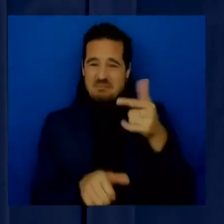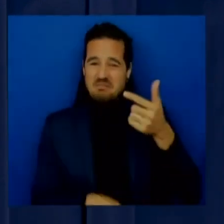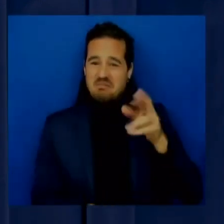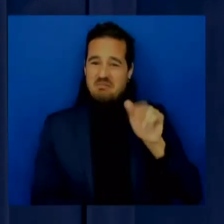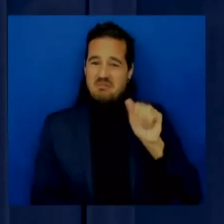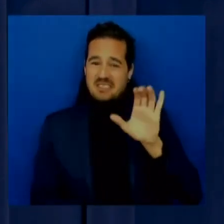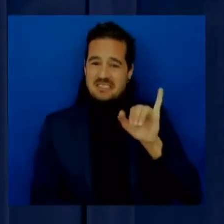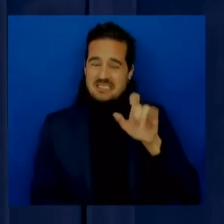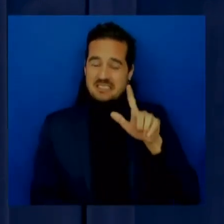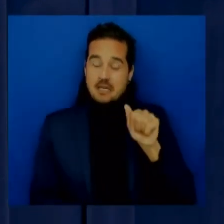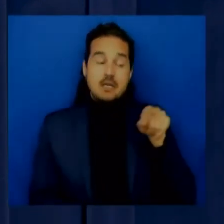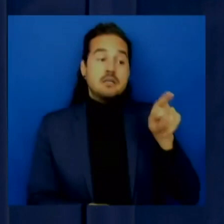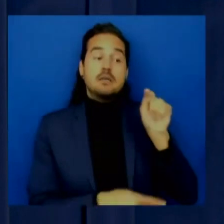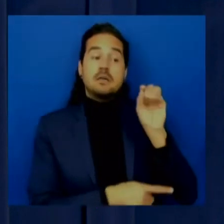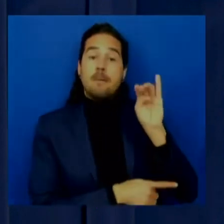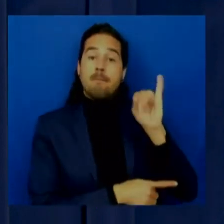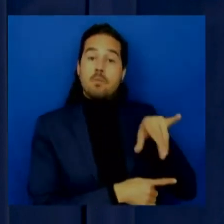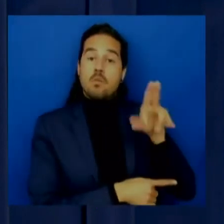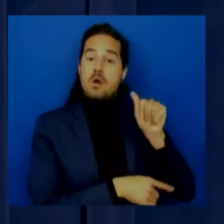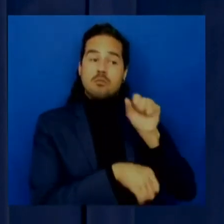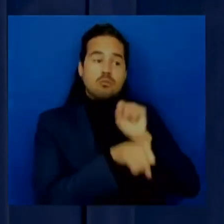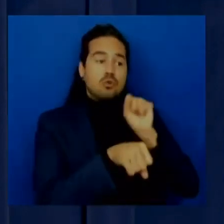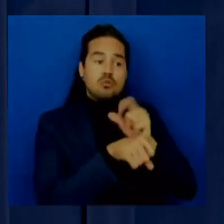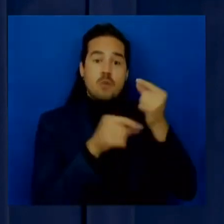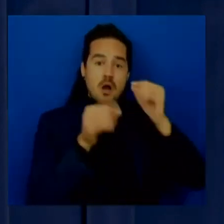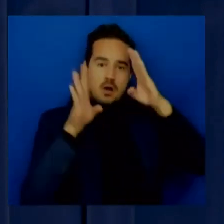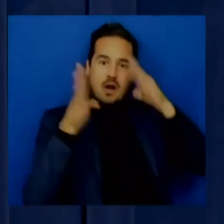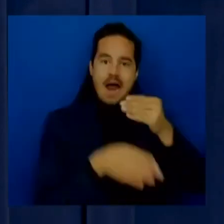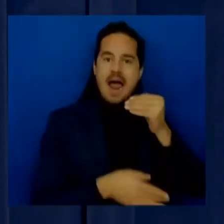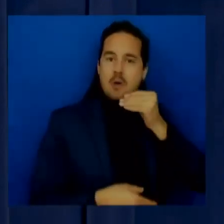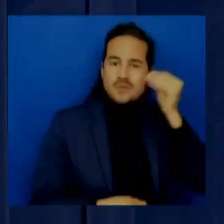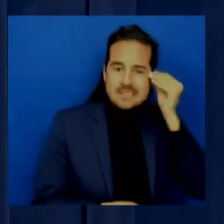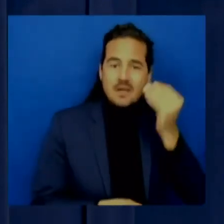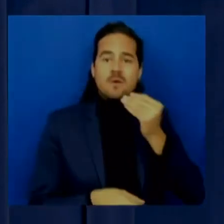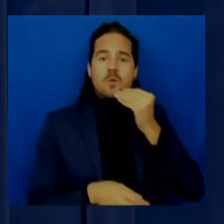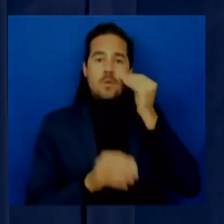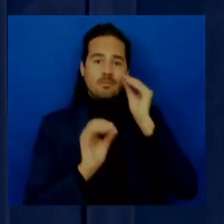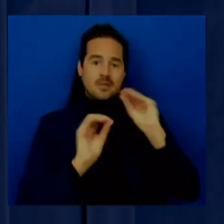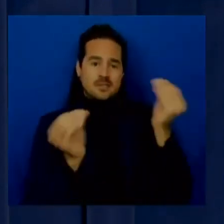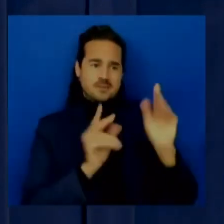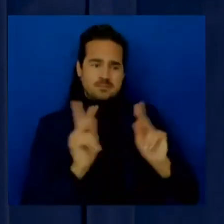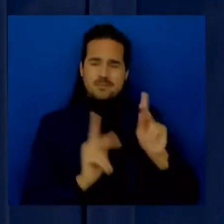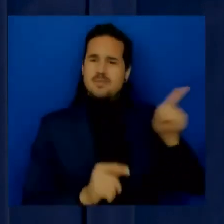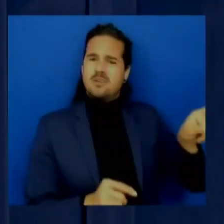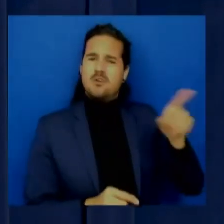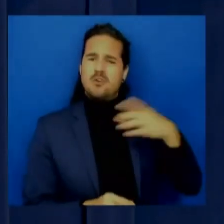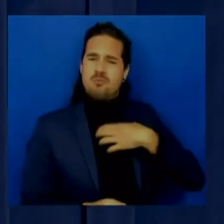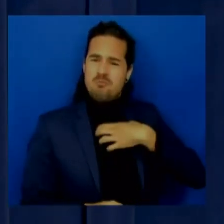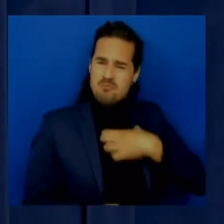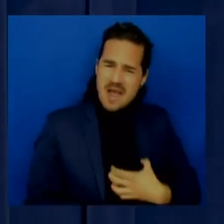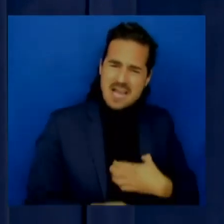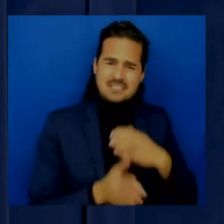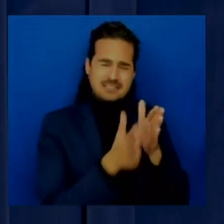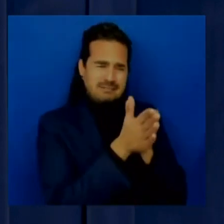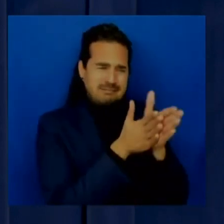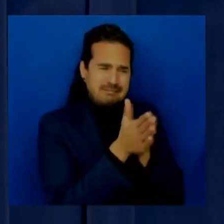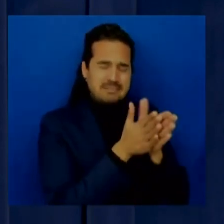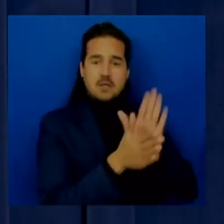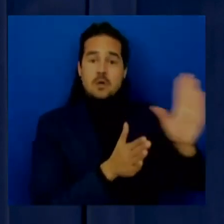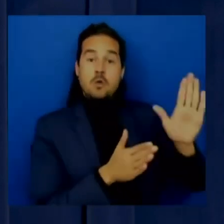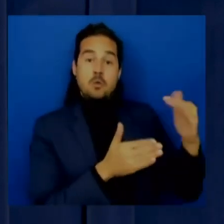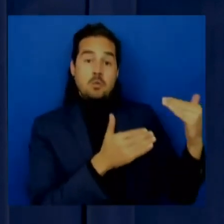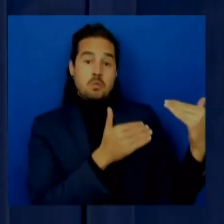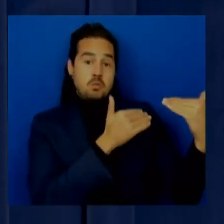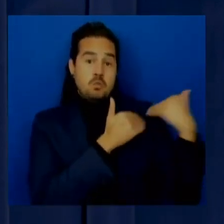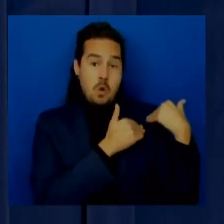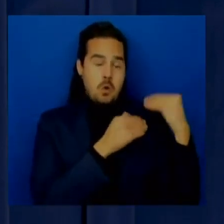It's your passion, your vocation, your role now more broadly defined in the state. I'll pass it on to you. Maybe you could talk more